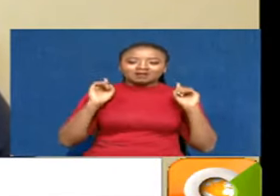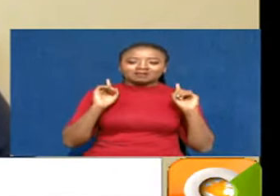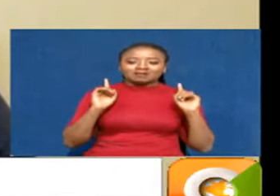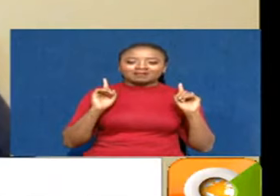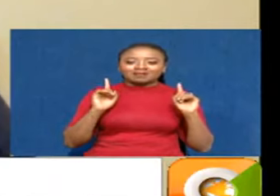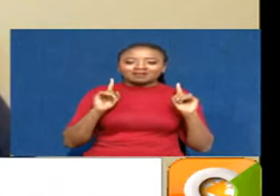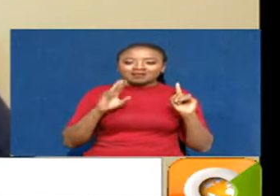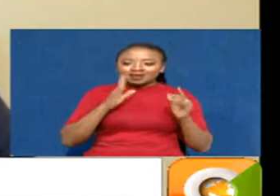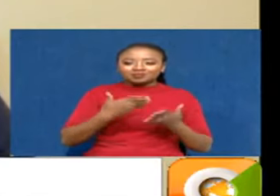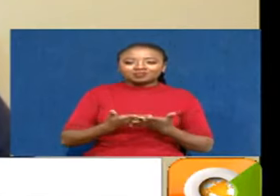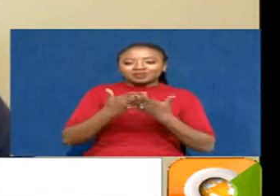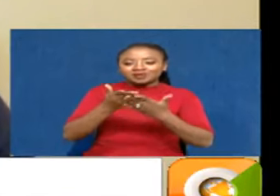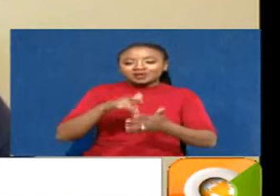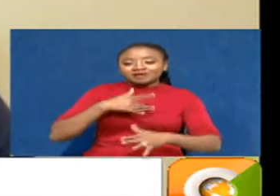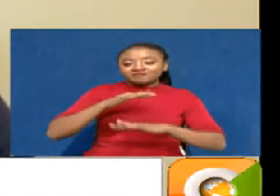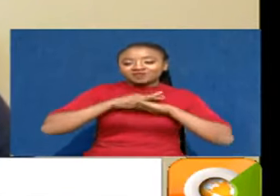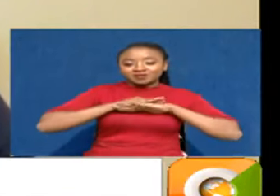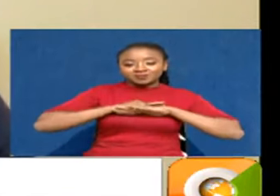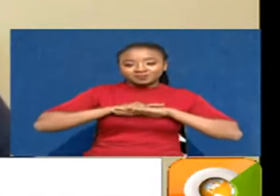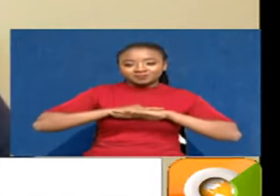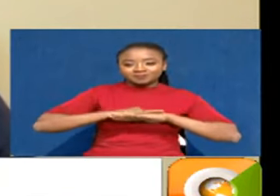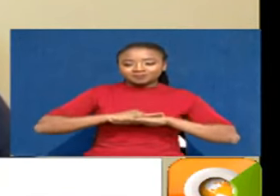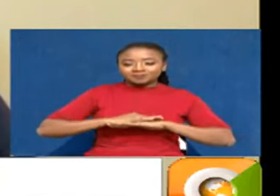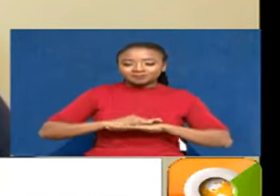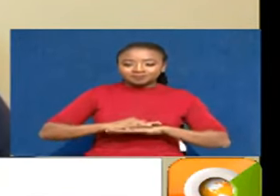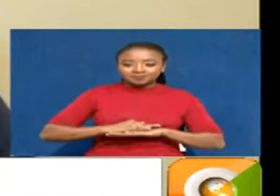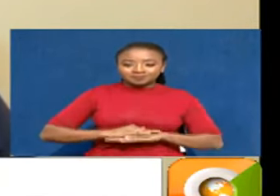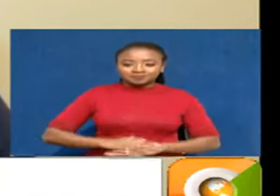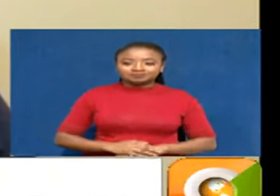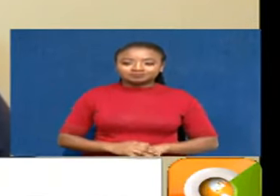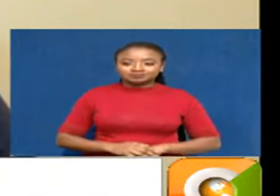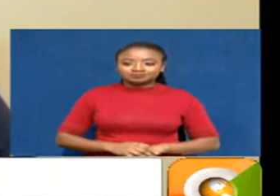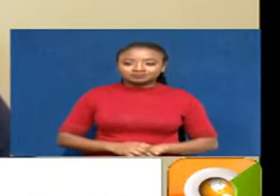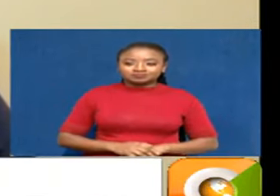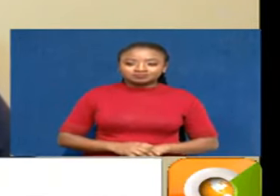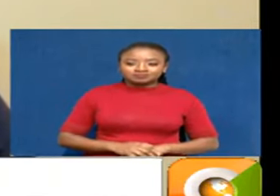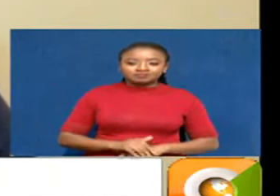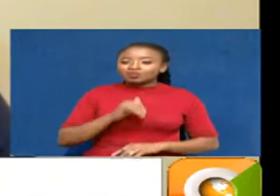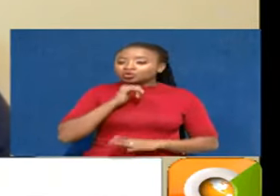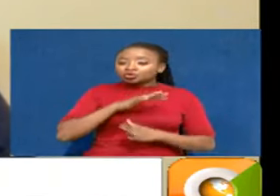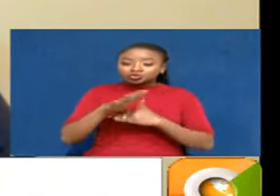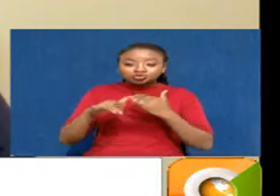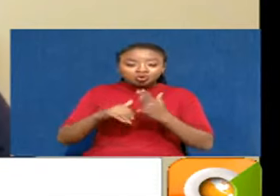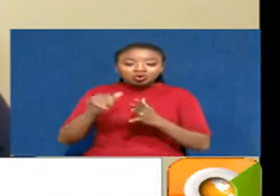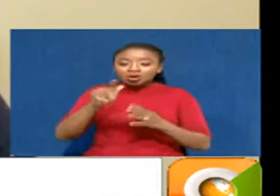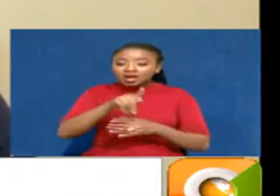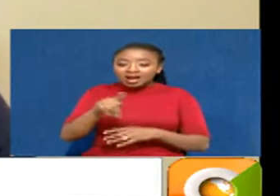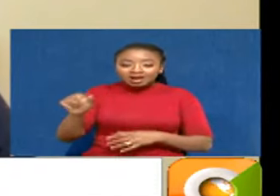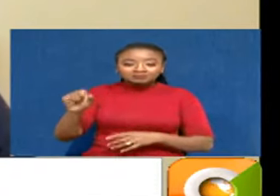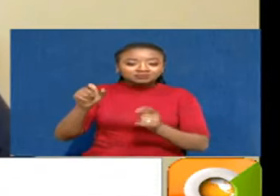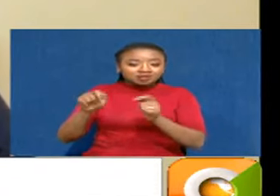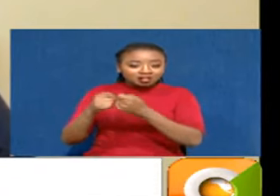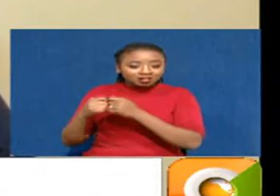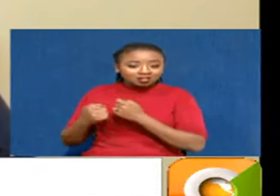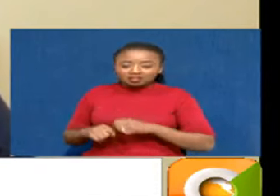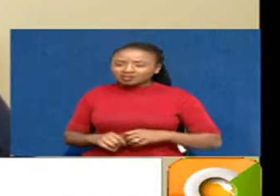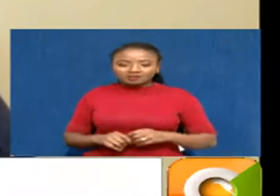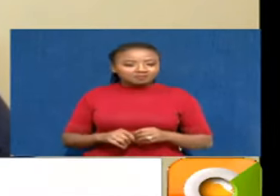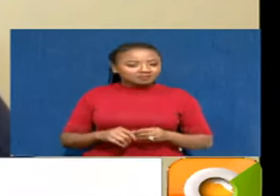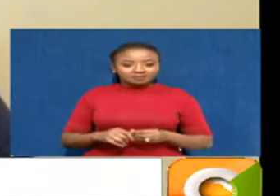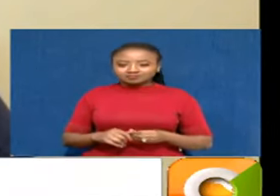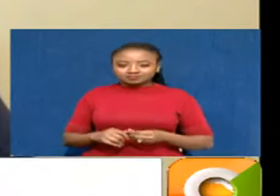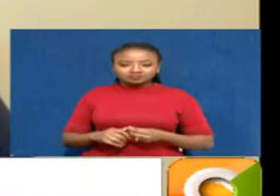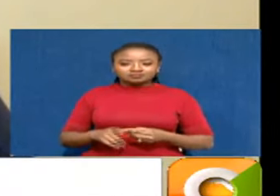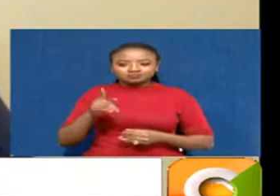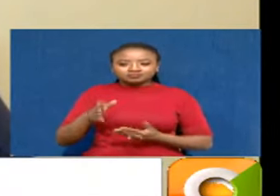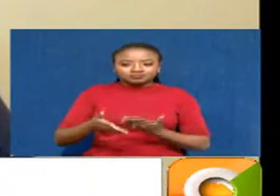rectified. So I'd essentially say that we are aligned with you. Not all lenders act like this. We believe regulation will